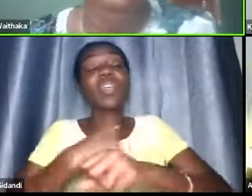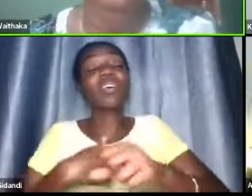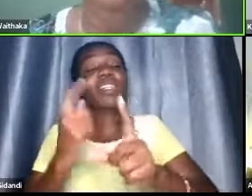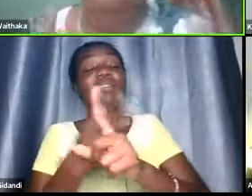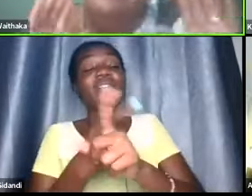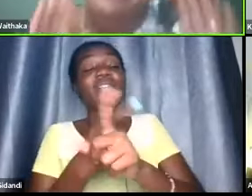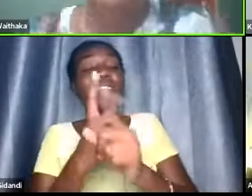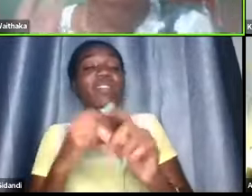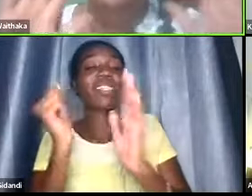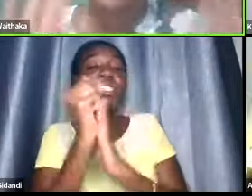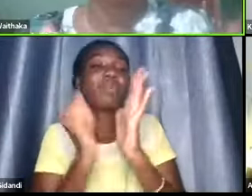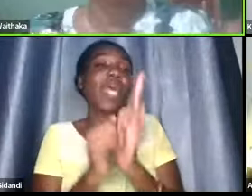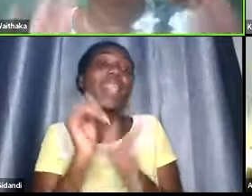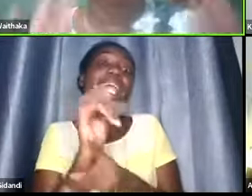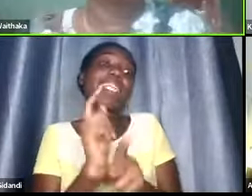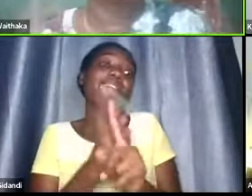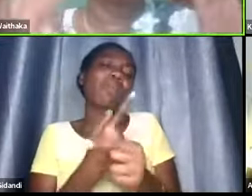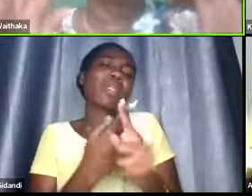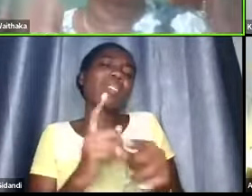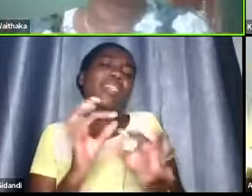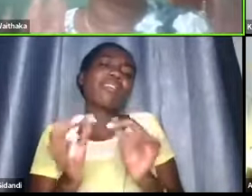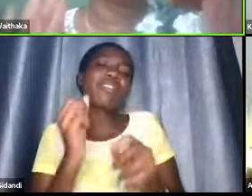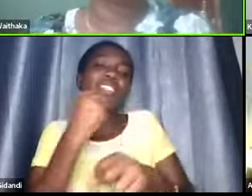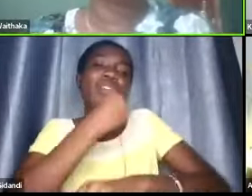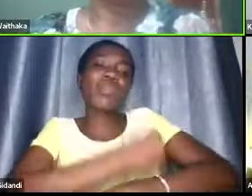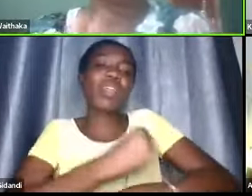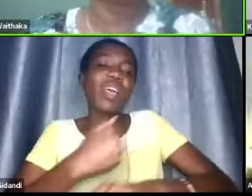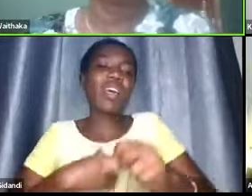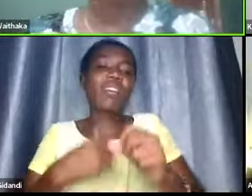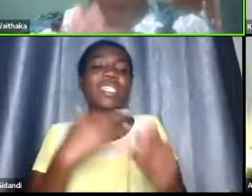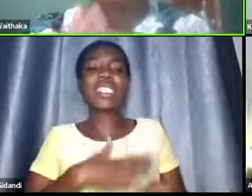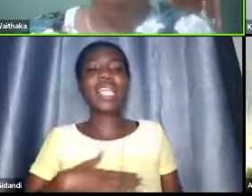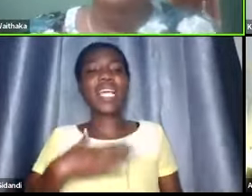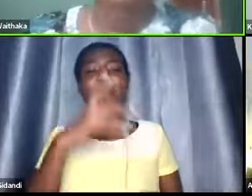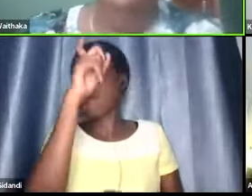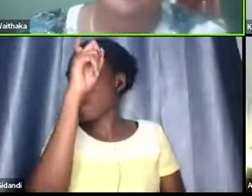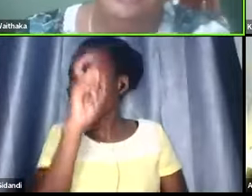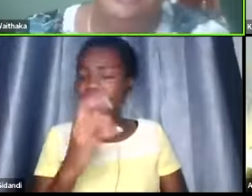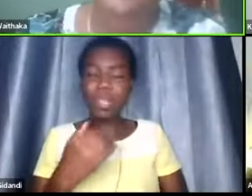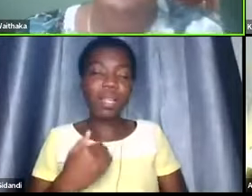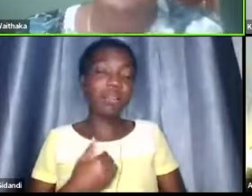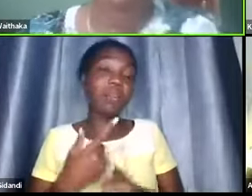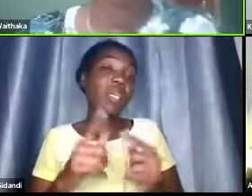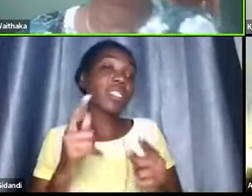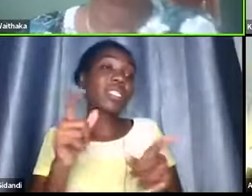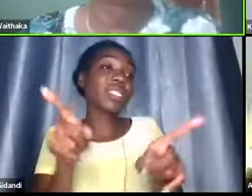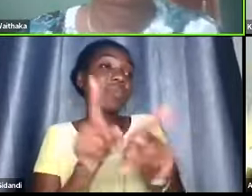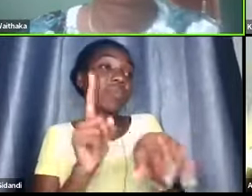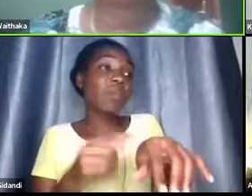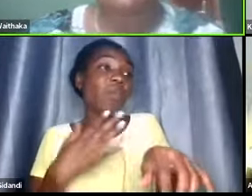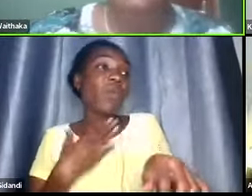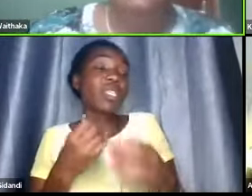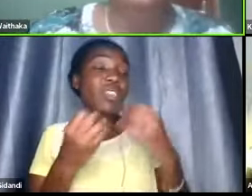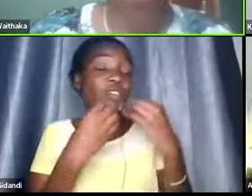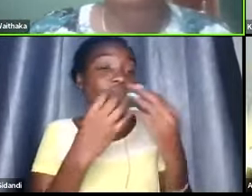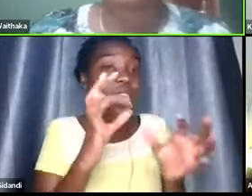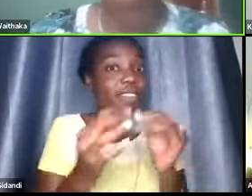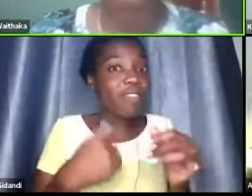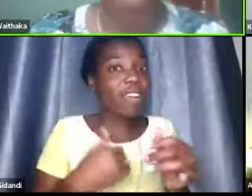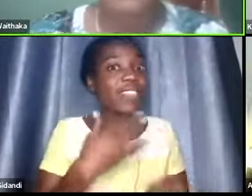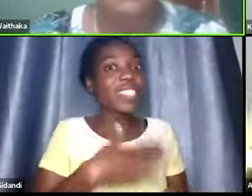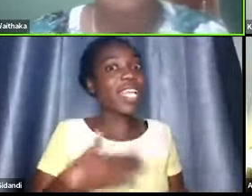that is different. But if the school says that science is a must-have, it's good. But also, I also want to tell you that when you have more sciences, and